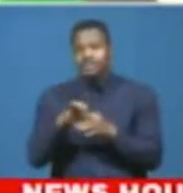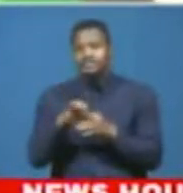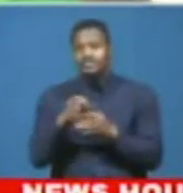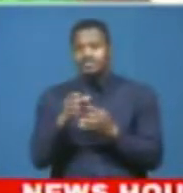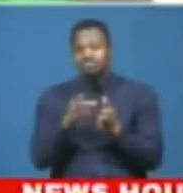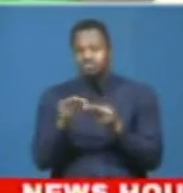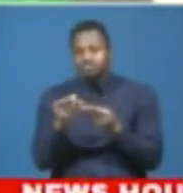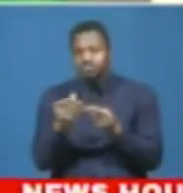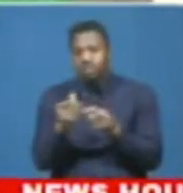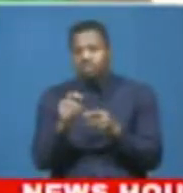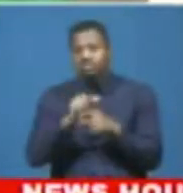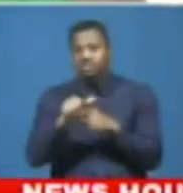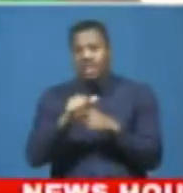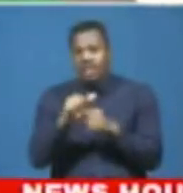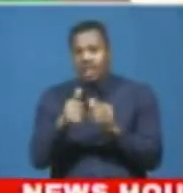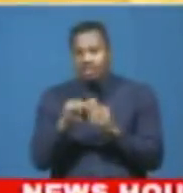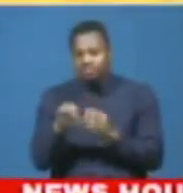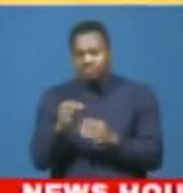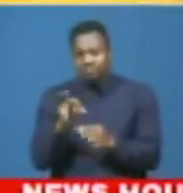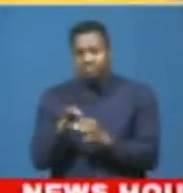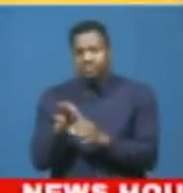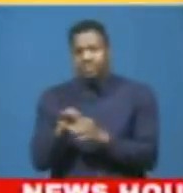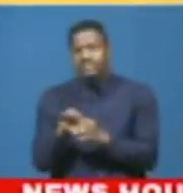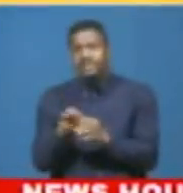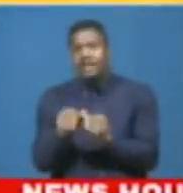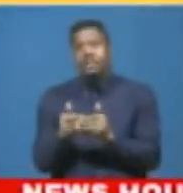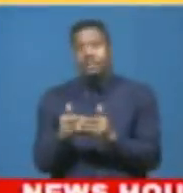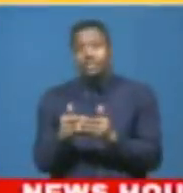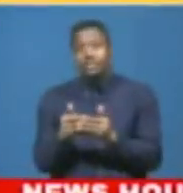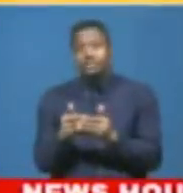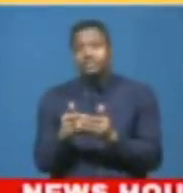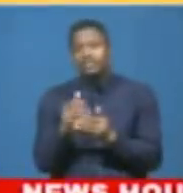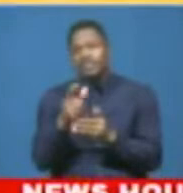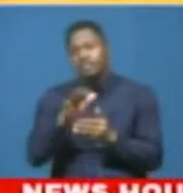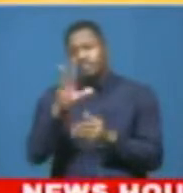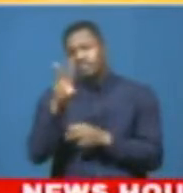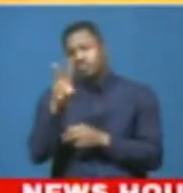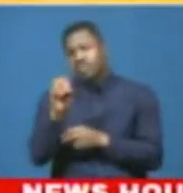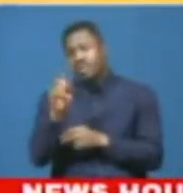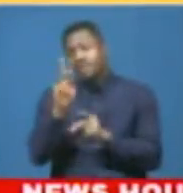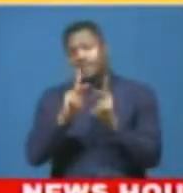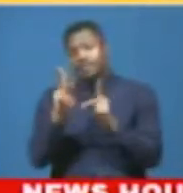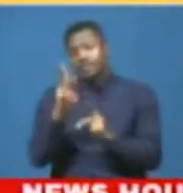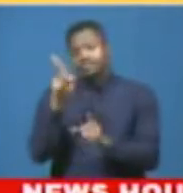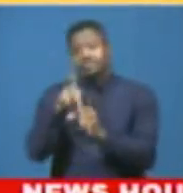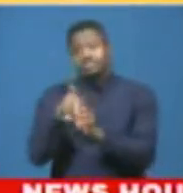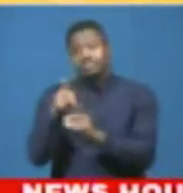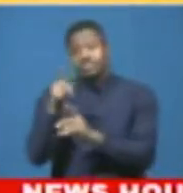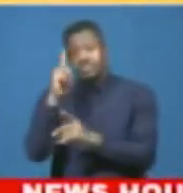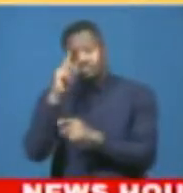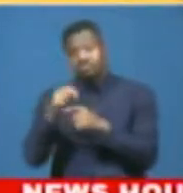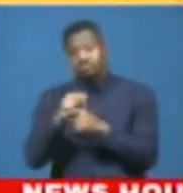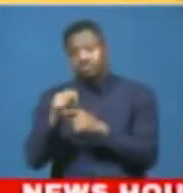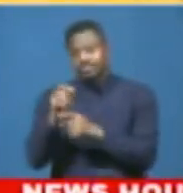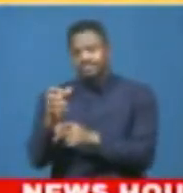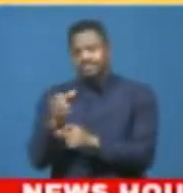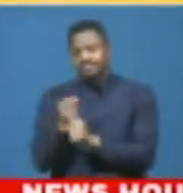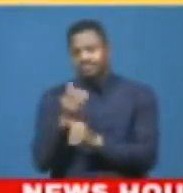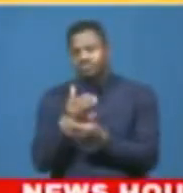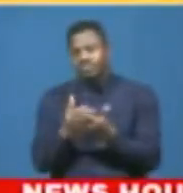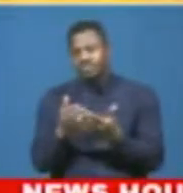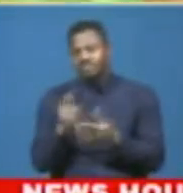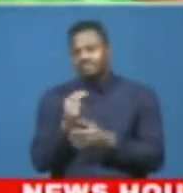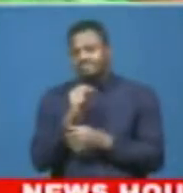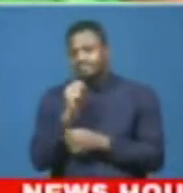and training on how to go about the project. About 20 people who enrolled for training have received some tutelage